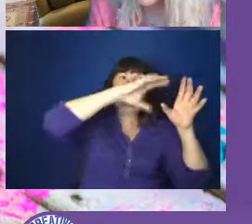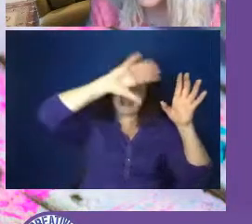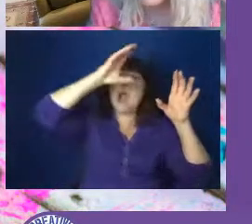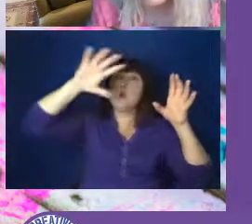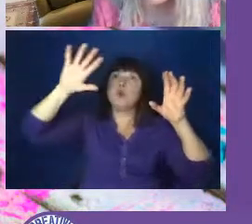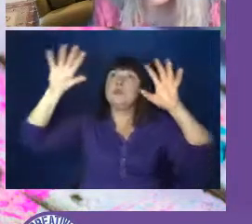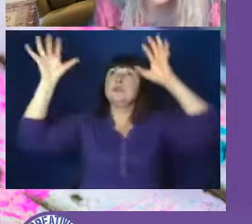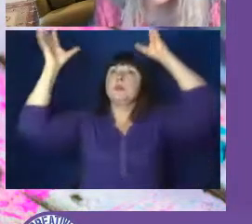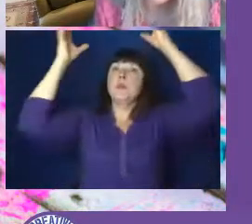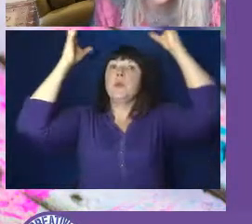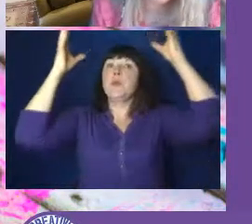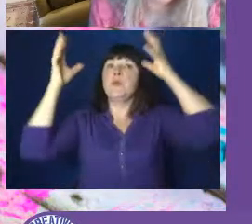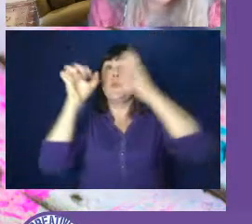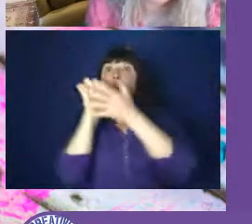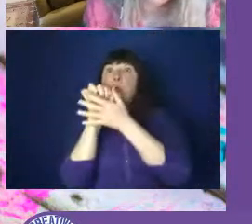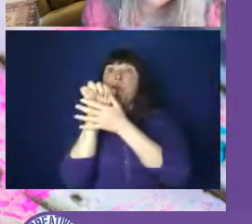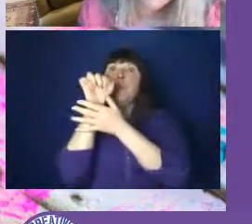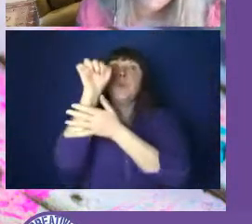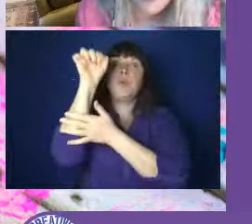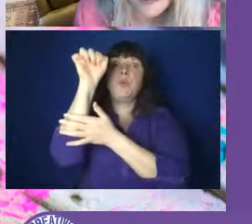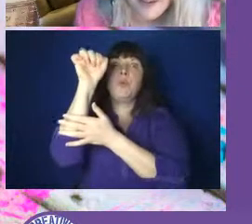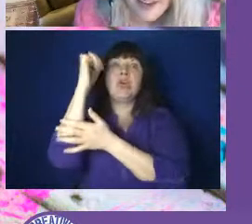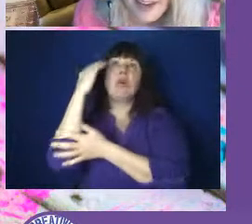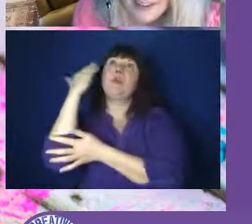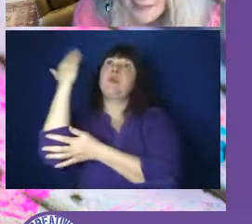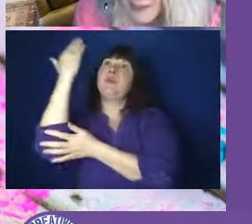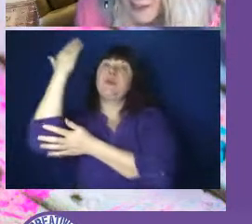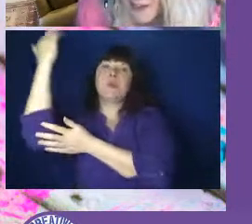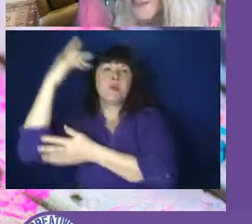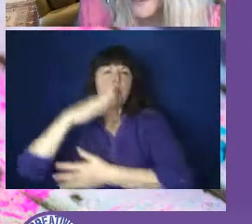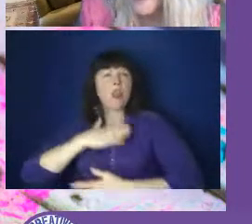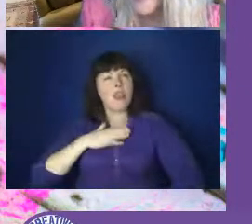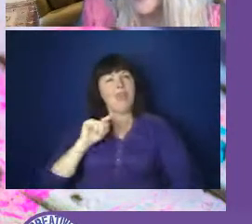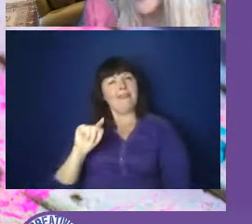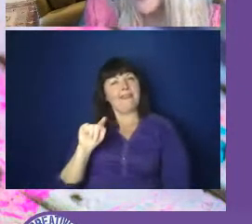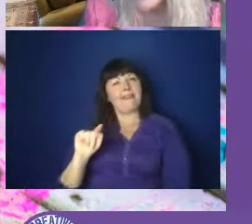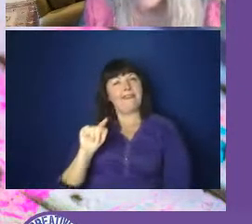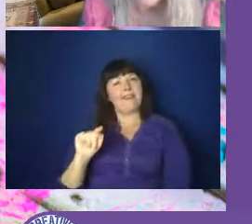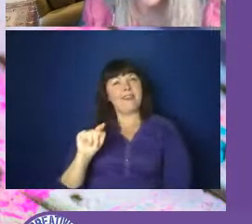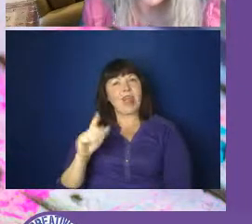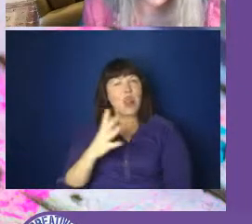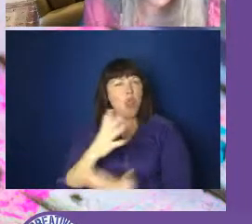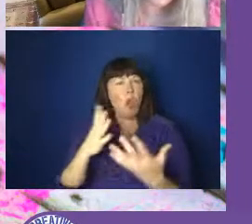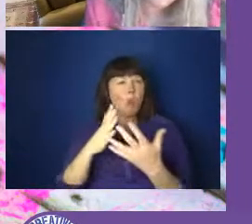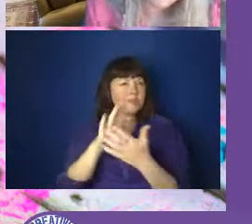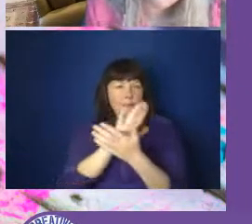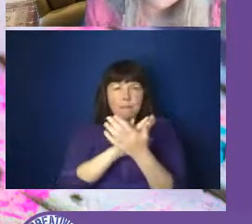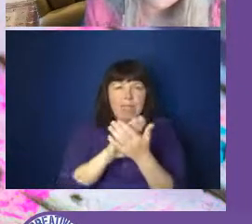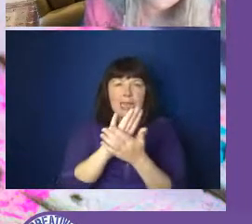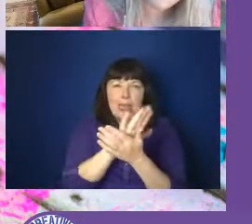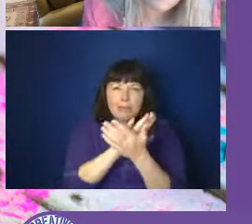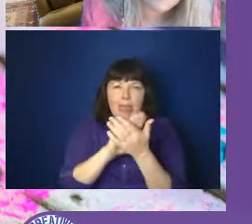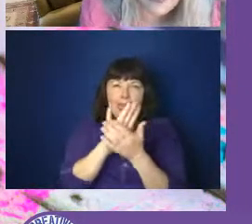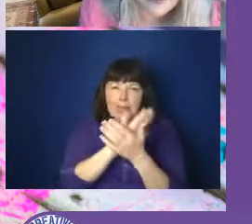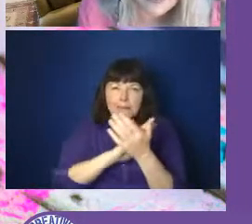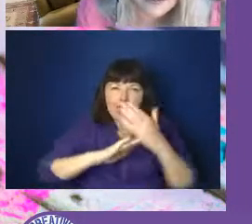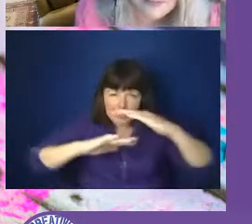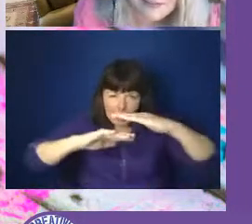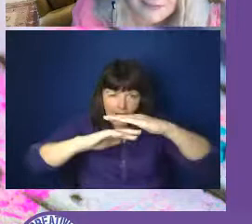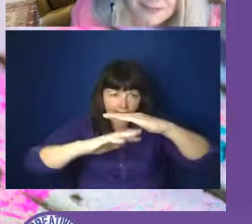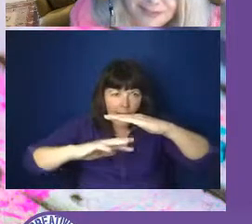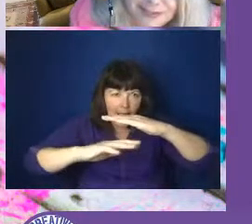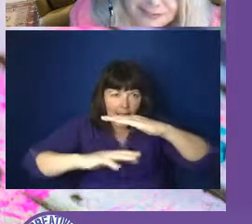because I didn't see that at first. But again, there's all these kind of hidden meanings that like you don't necessarily see straight